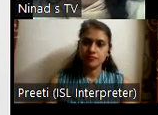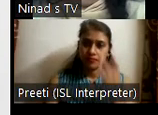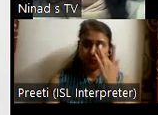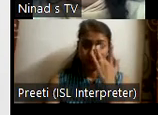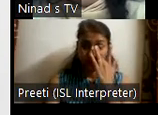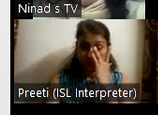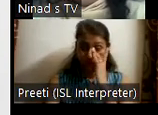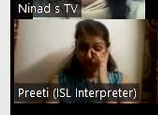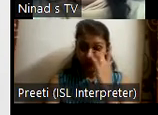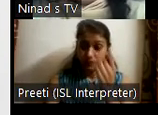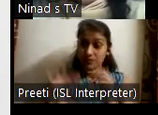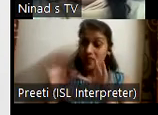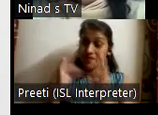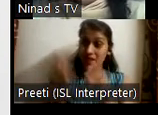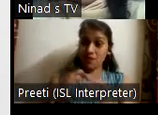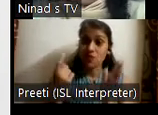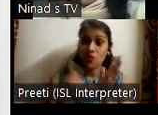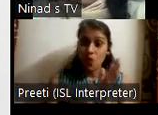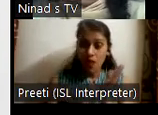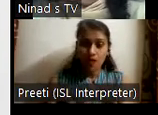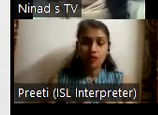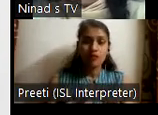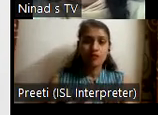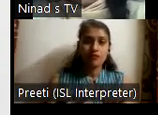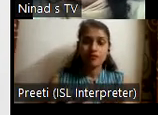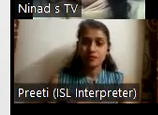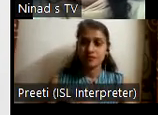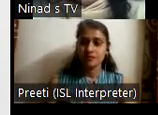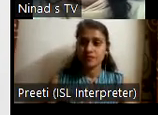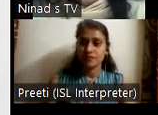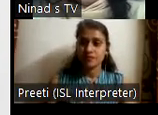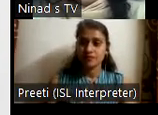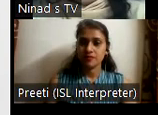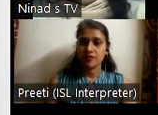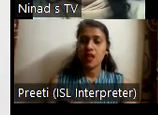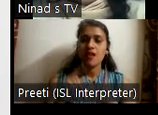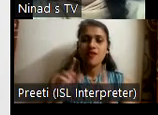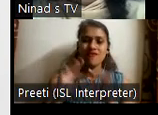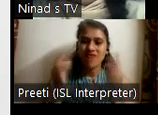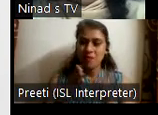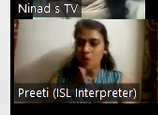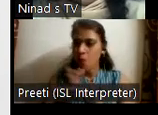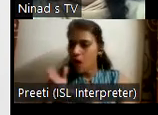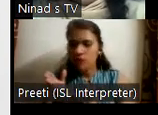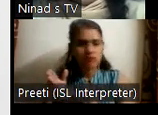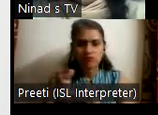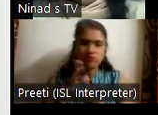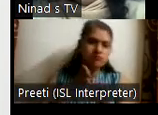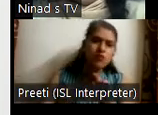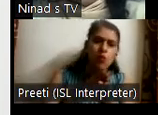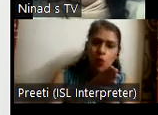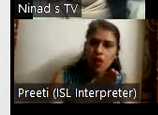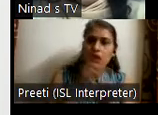rules of the family, it changes the dynamics of the family as a whole, and it changes the relationship